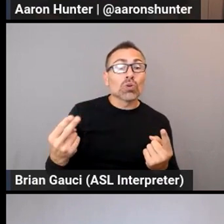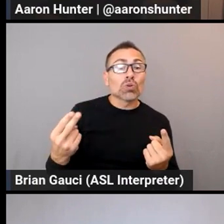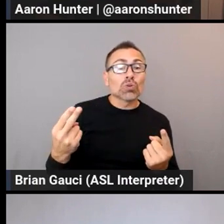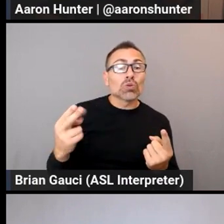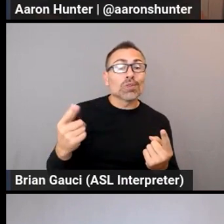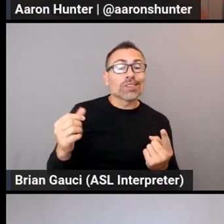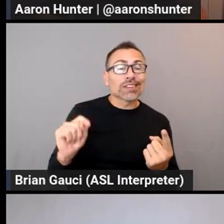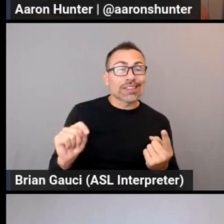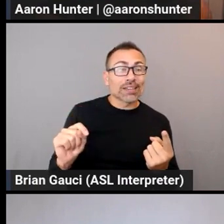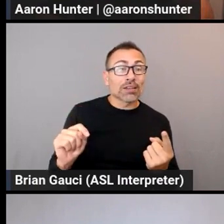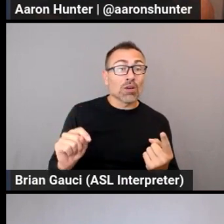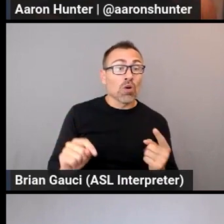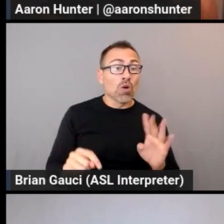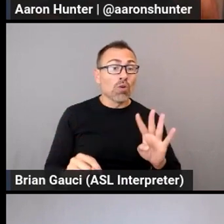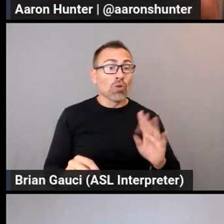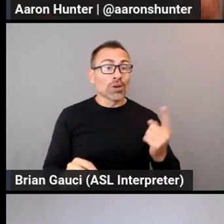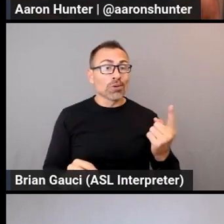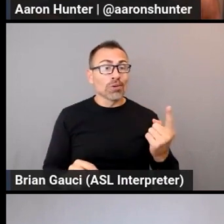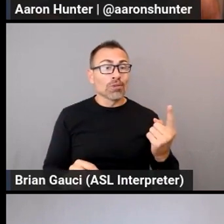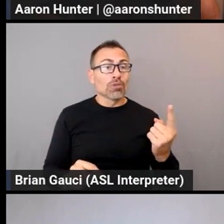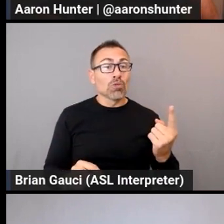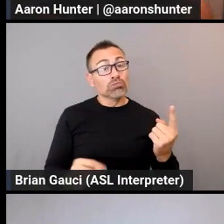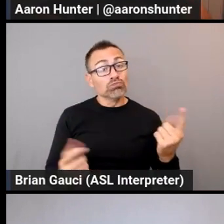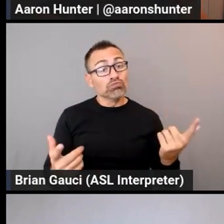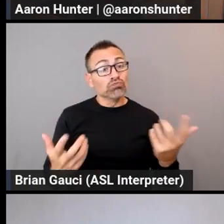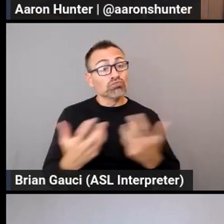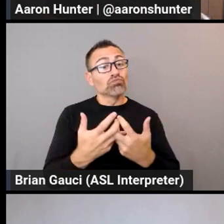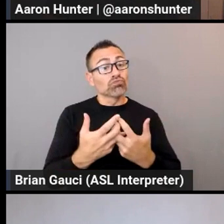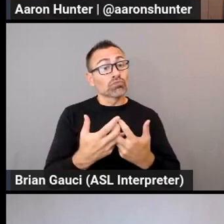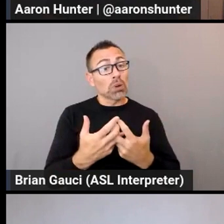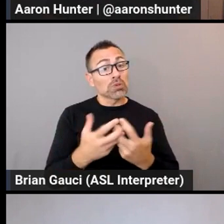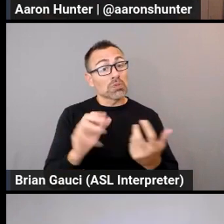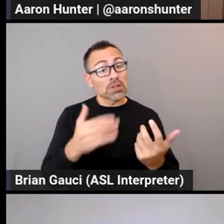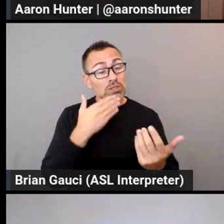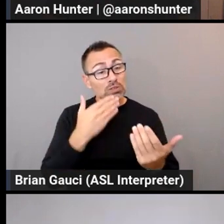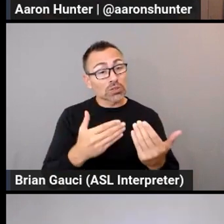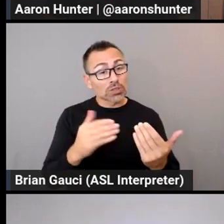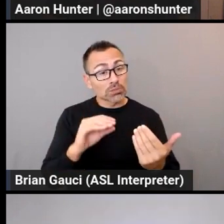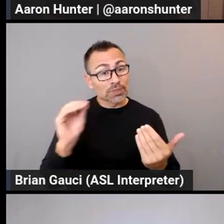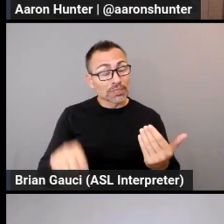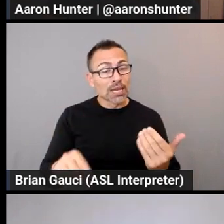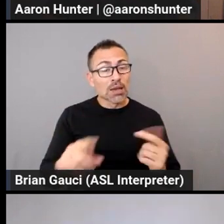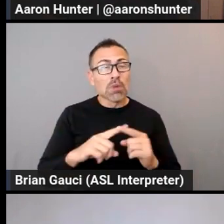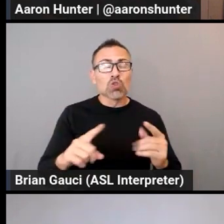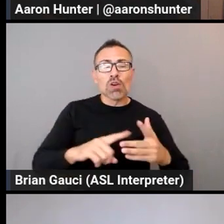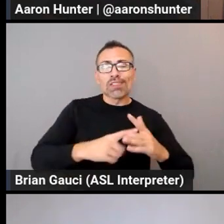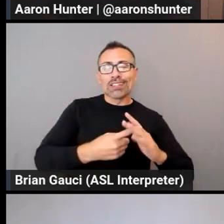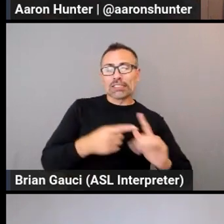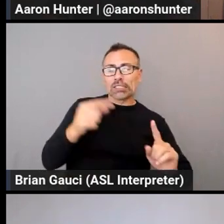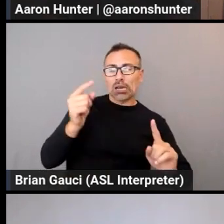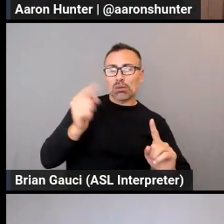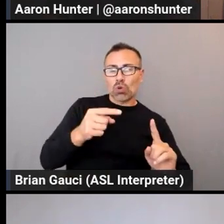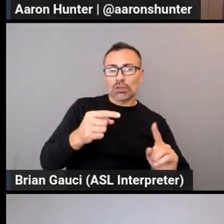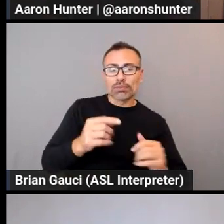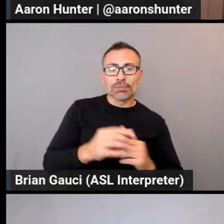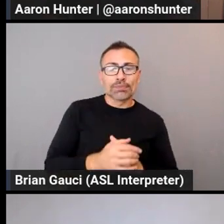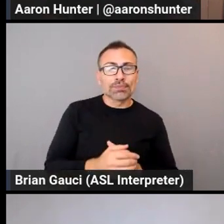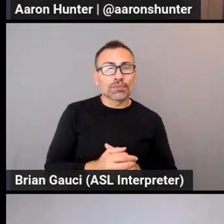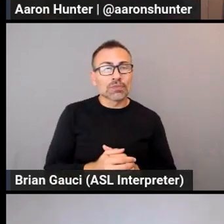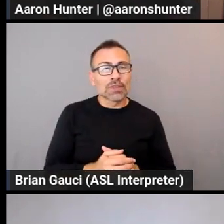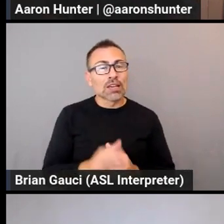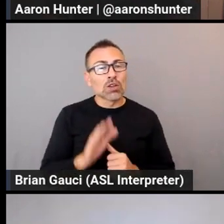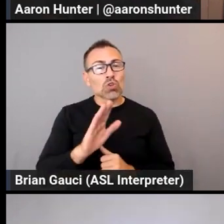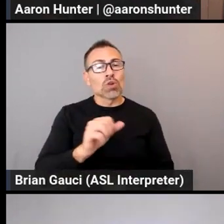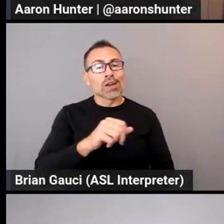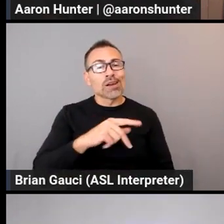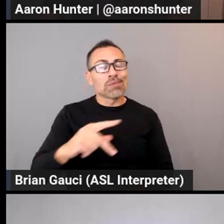incompatible. That's quite a high compatibility. It's more than 50%, but it's giving you that starting point to tell you, this is what your application looks like,